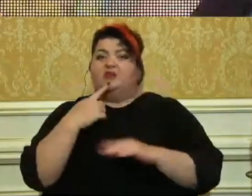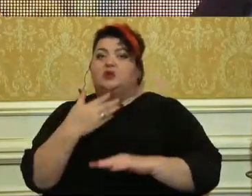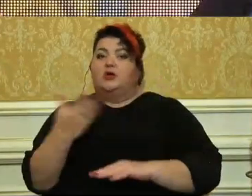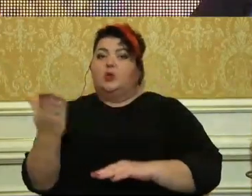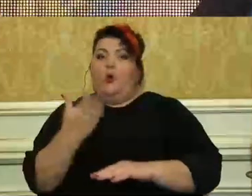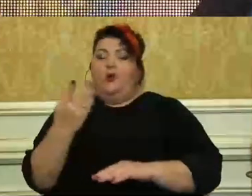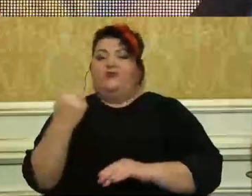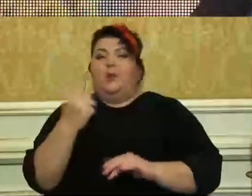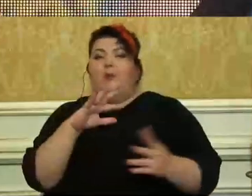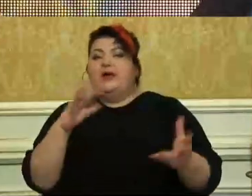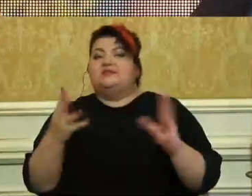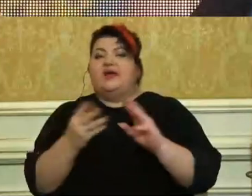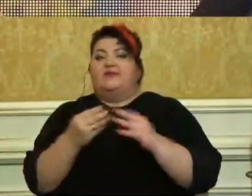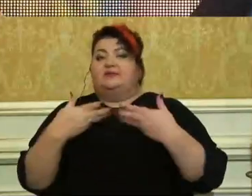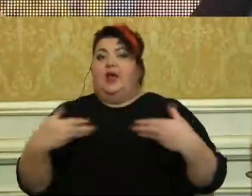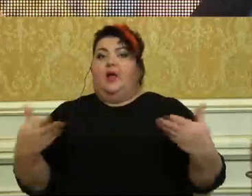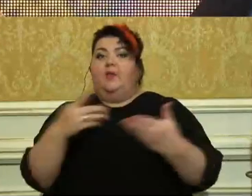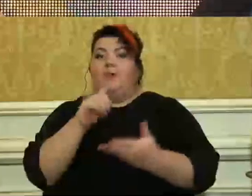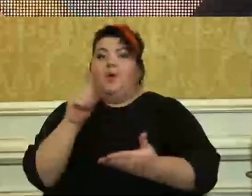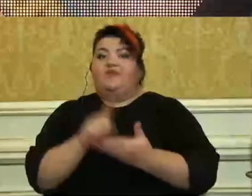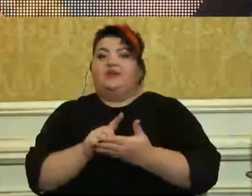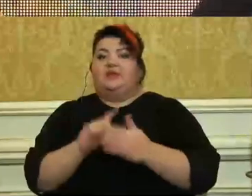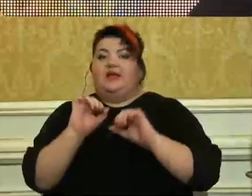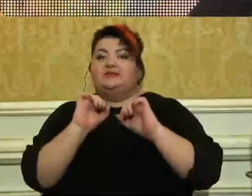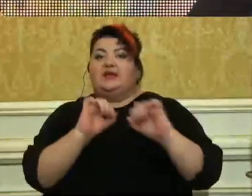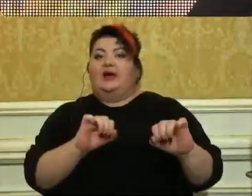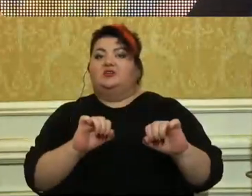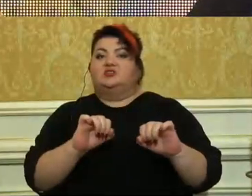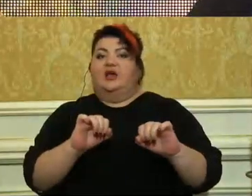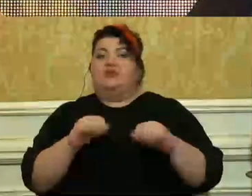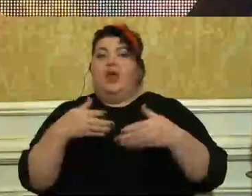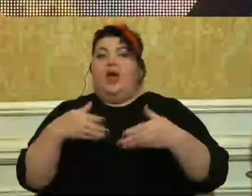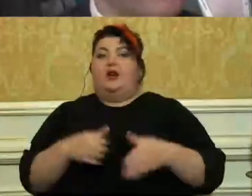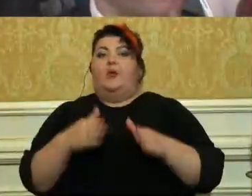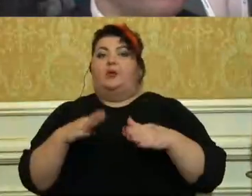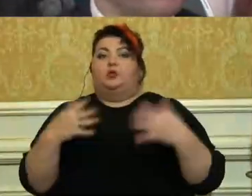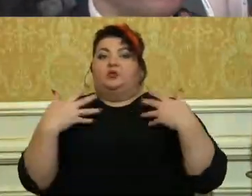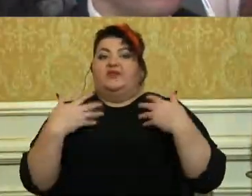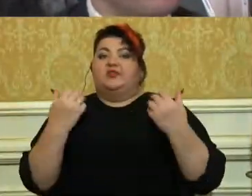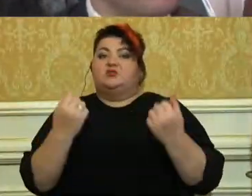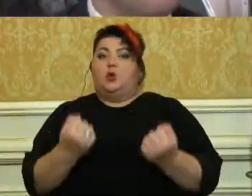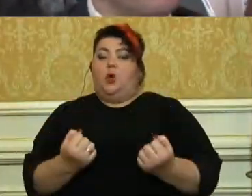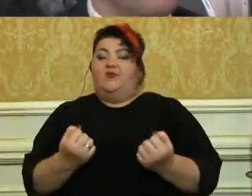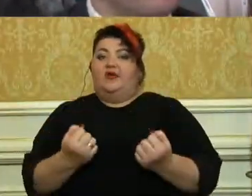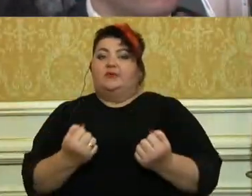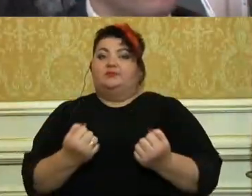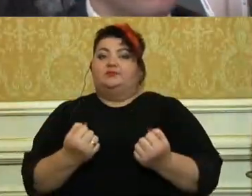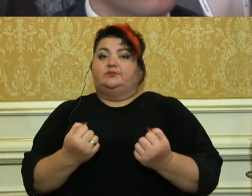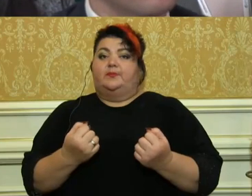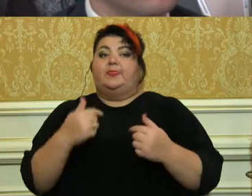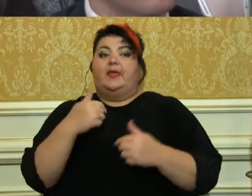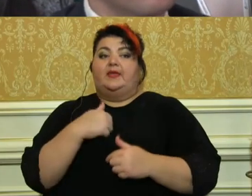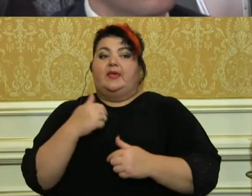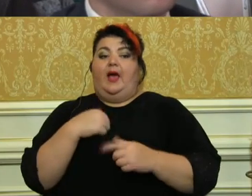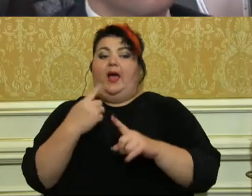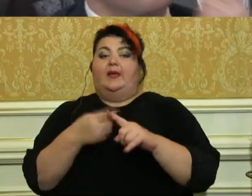protect sexual and reproductive health and rights. I need to insist on this